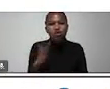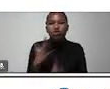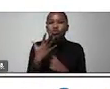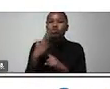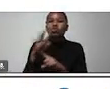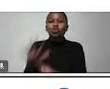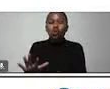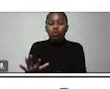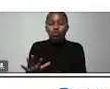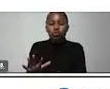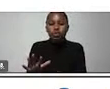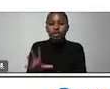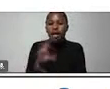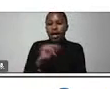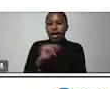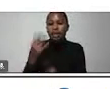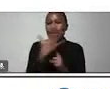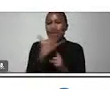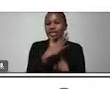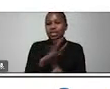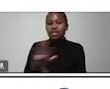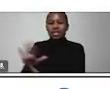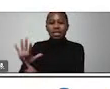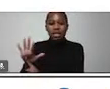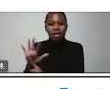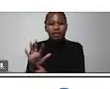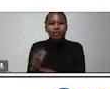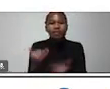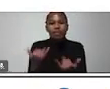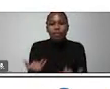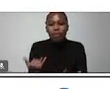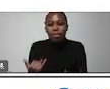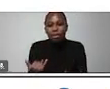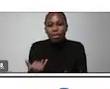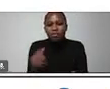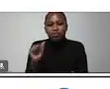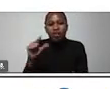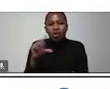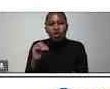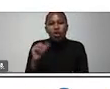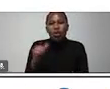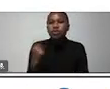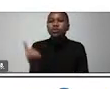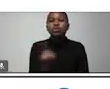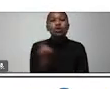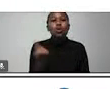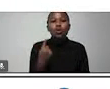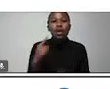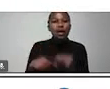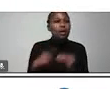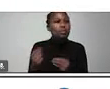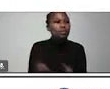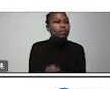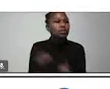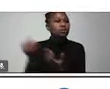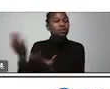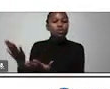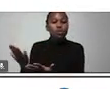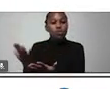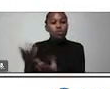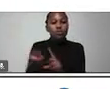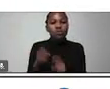And again, I'm reiterating the fact that AGOA is not only about exports, but also about imports actually from the